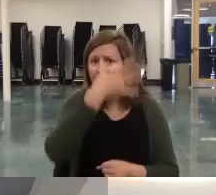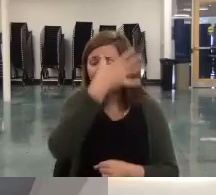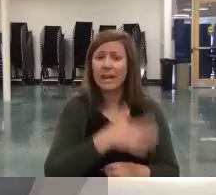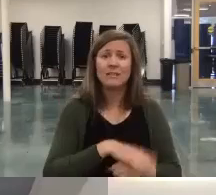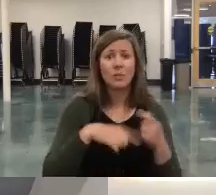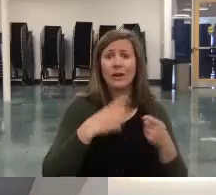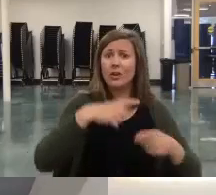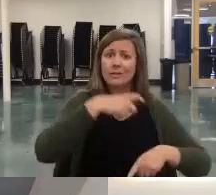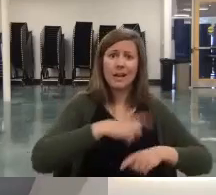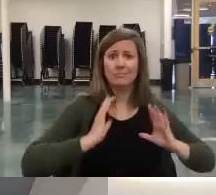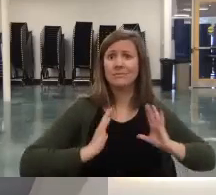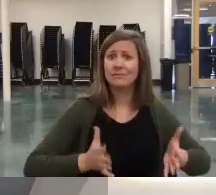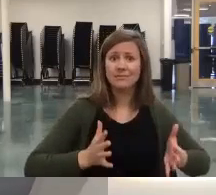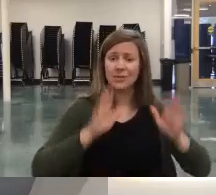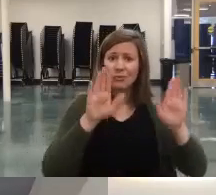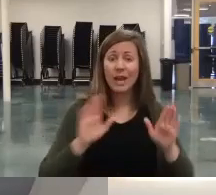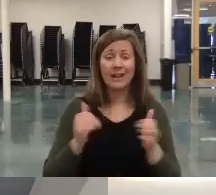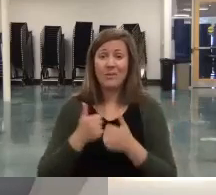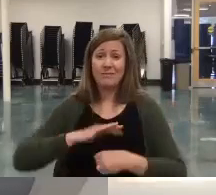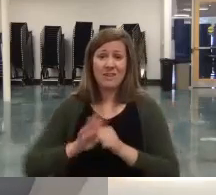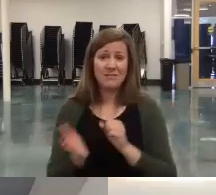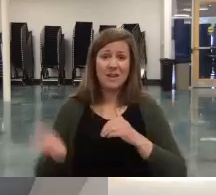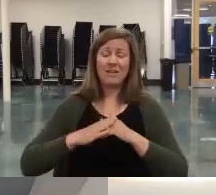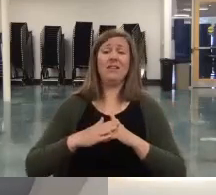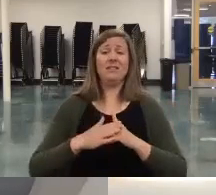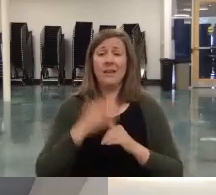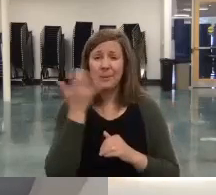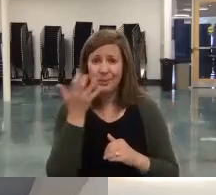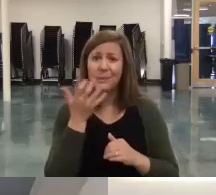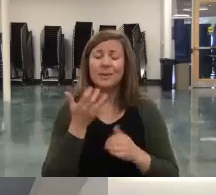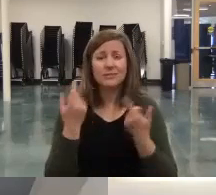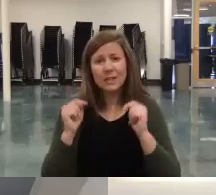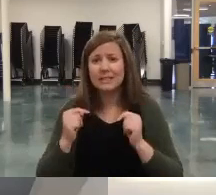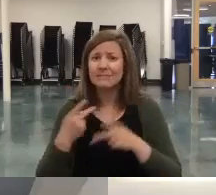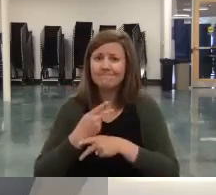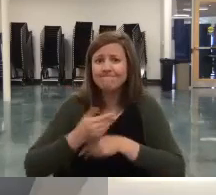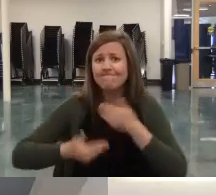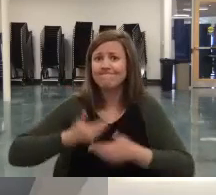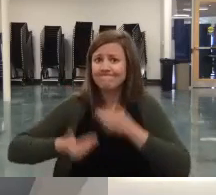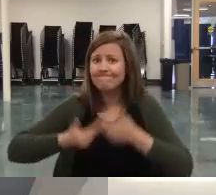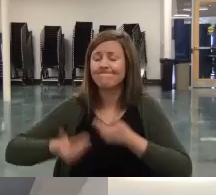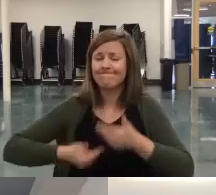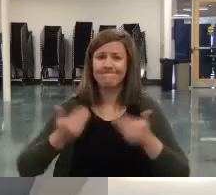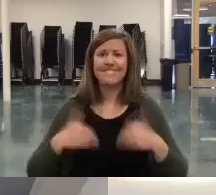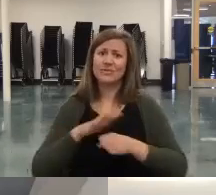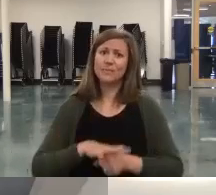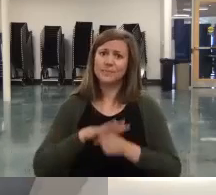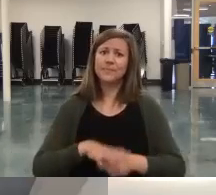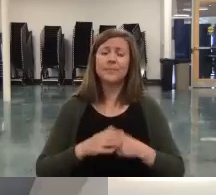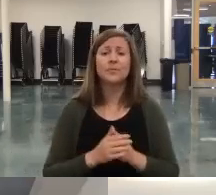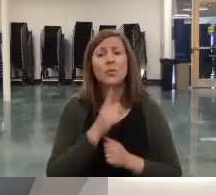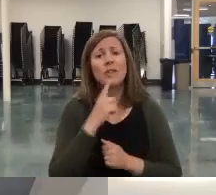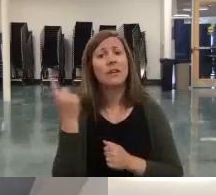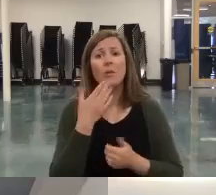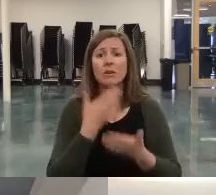times, and as we navigate this pandemic, it is doubly so. So it's always great to know, and as